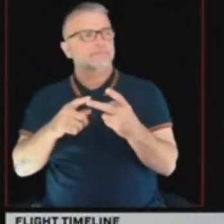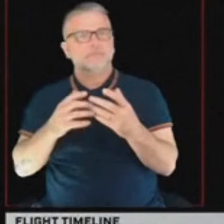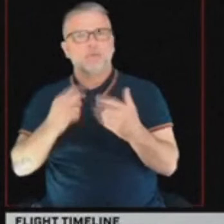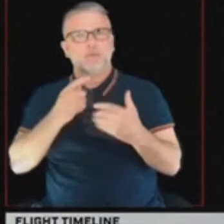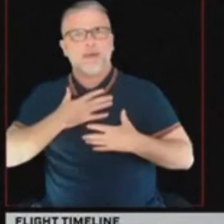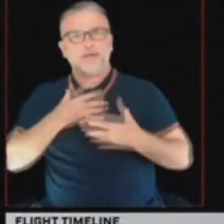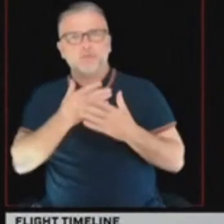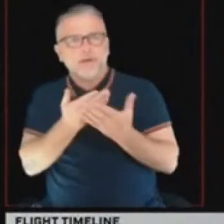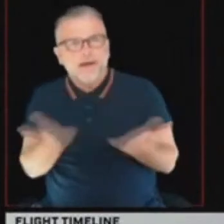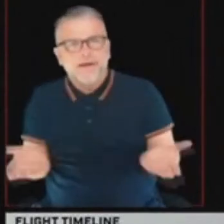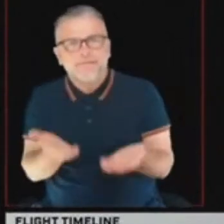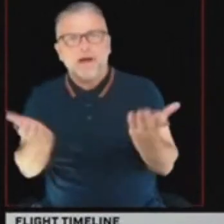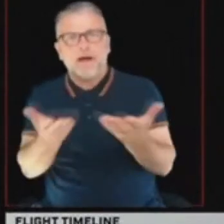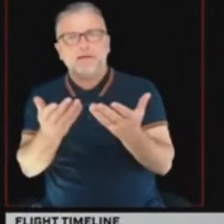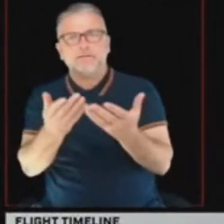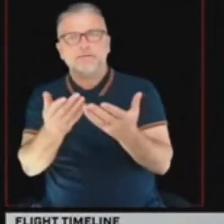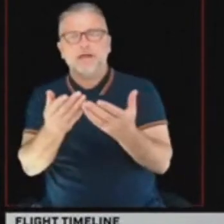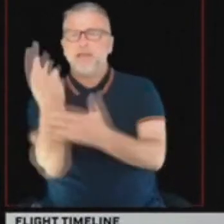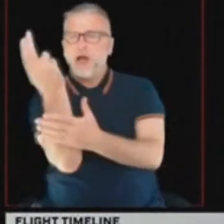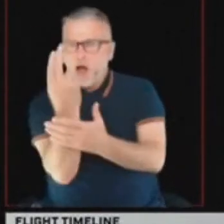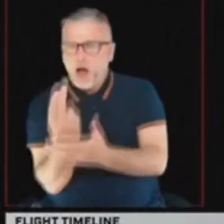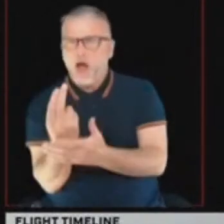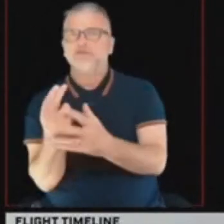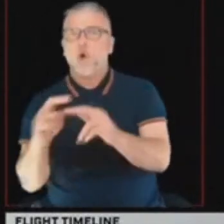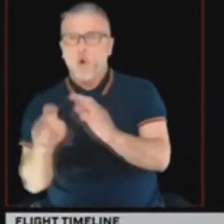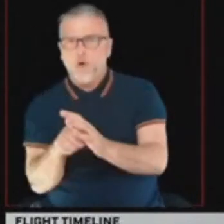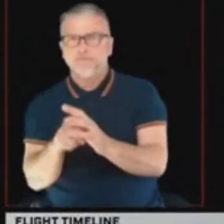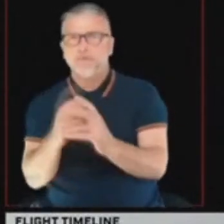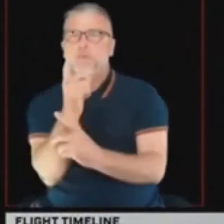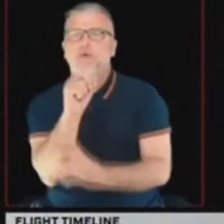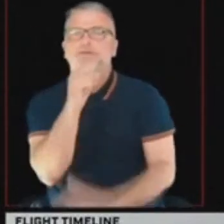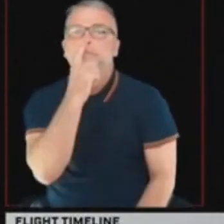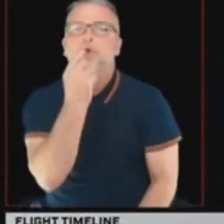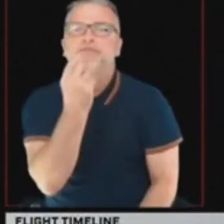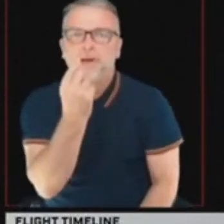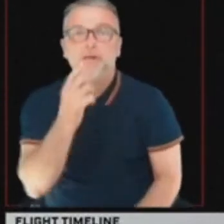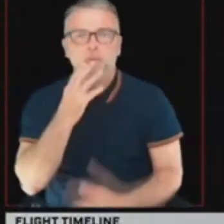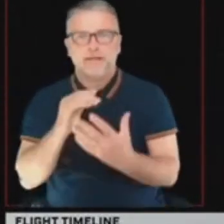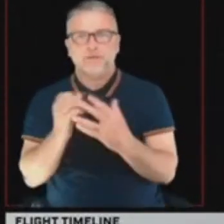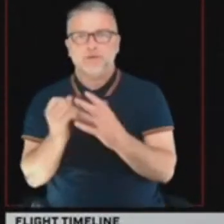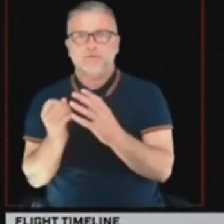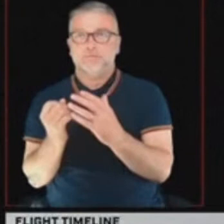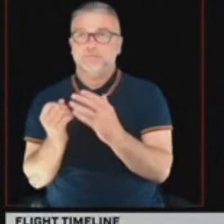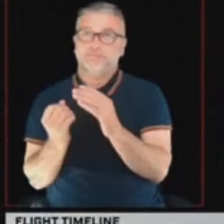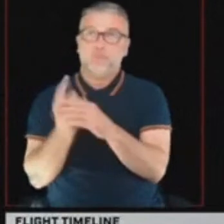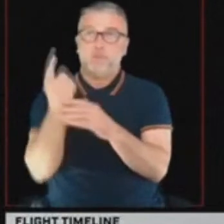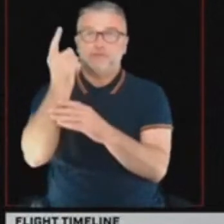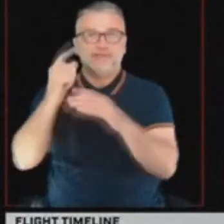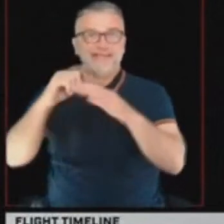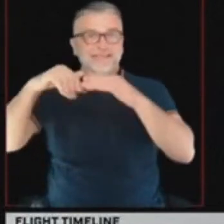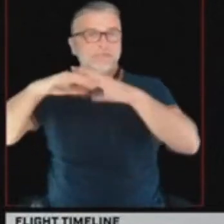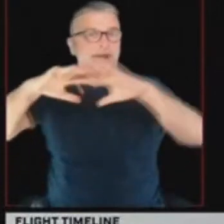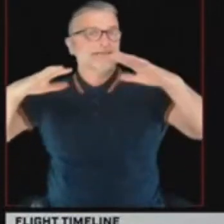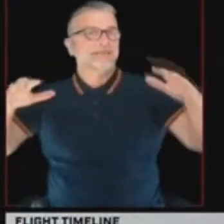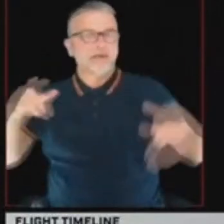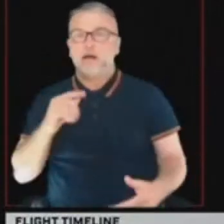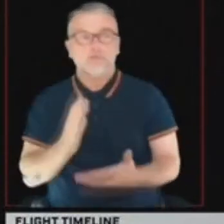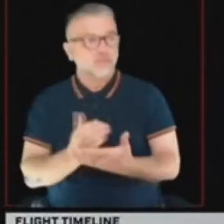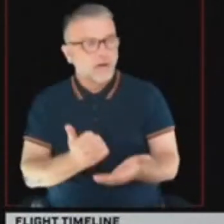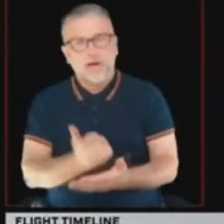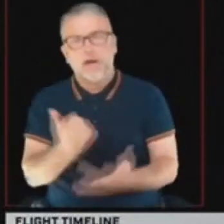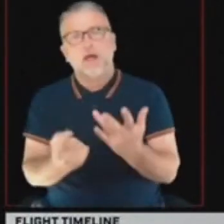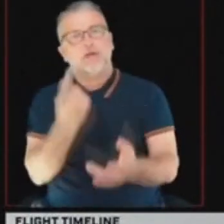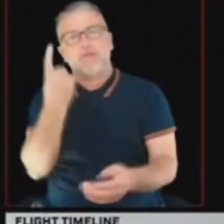state of the art and the art of the possibility when it comes to operating in space. This was just really another one of